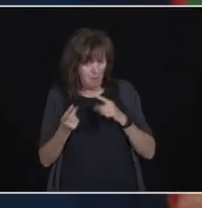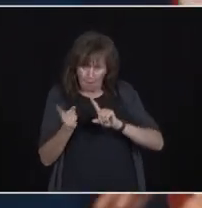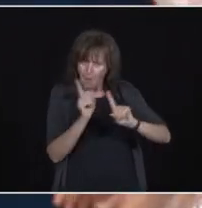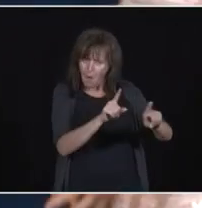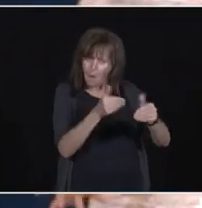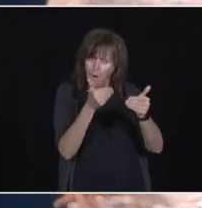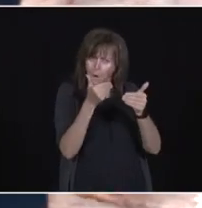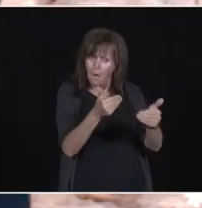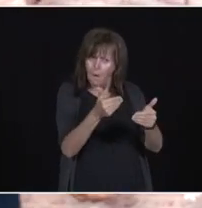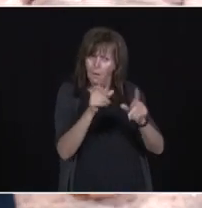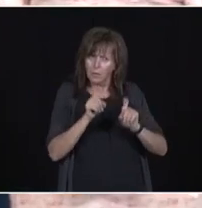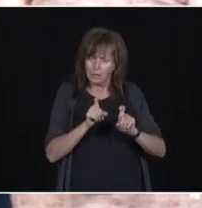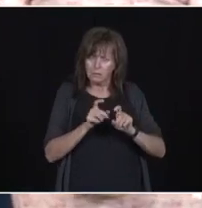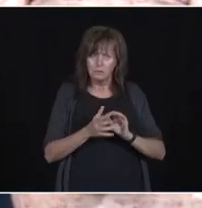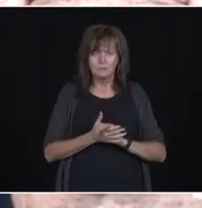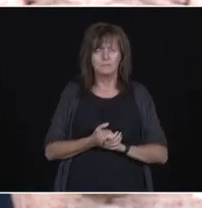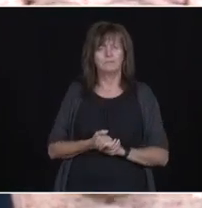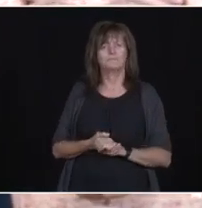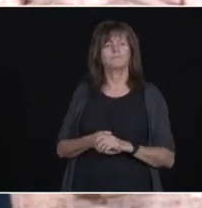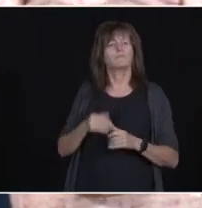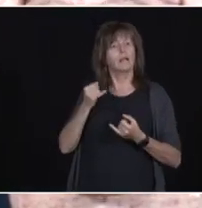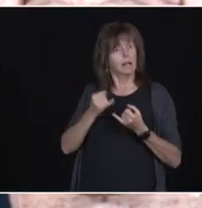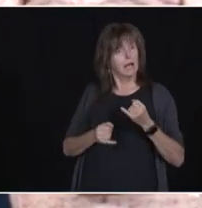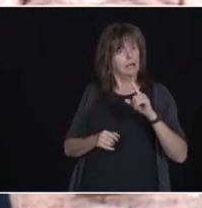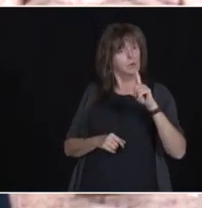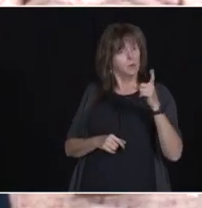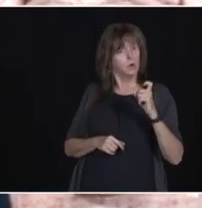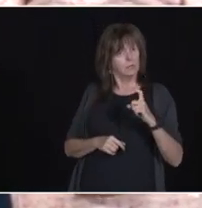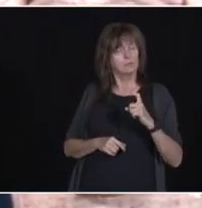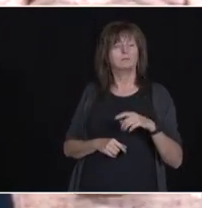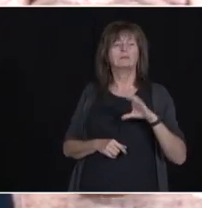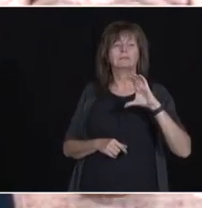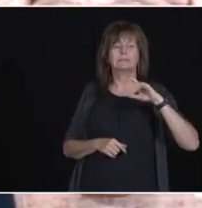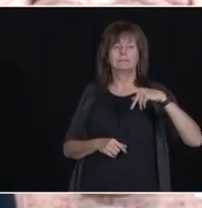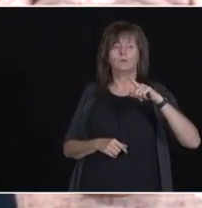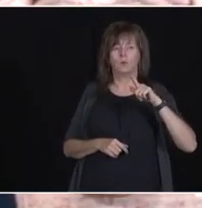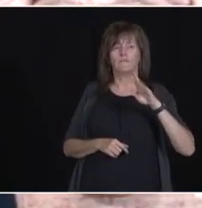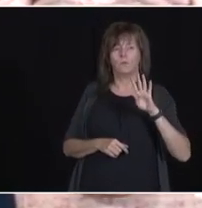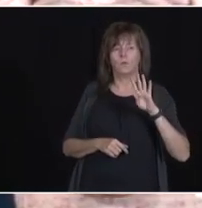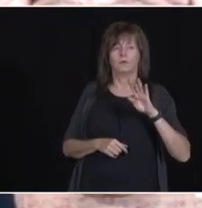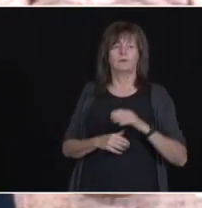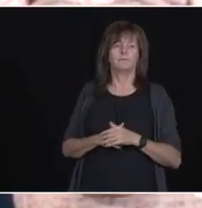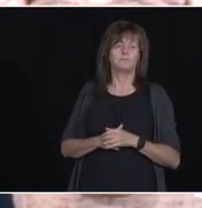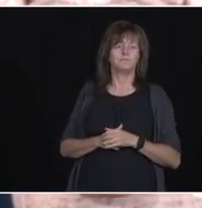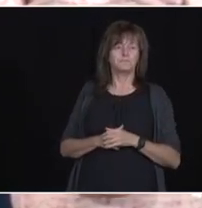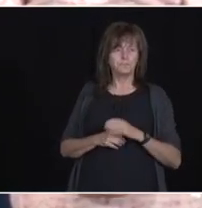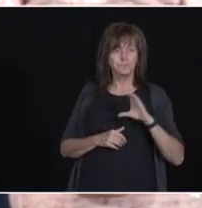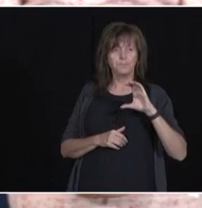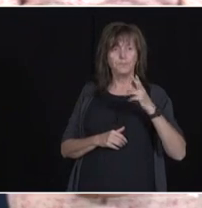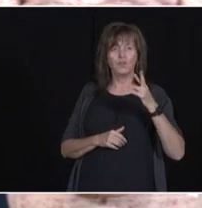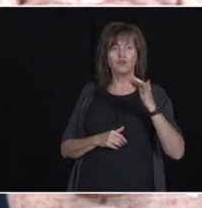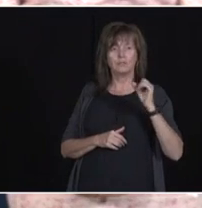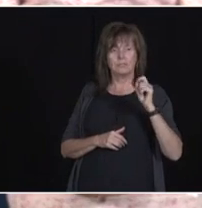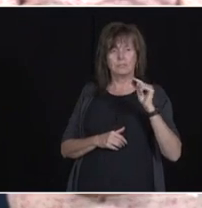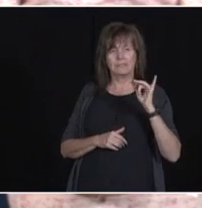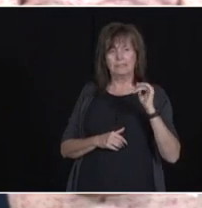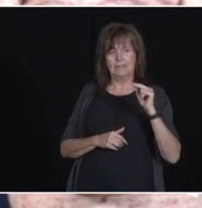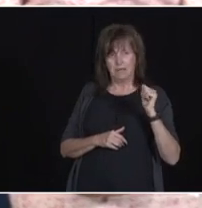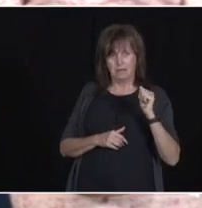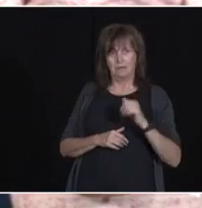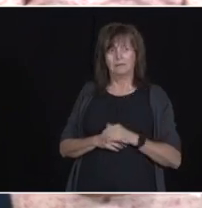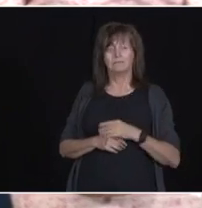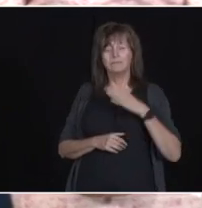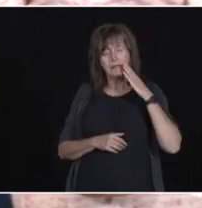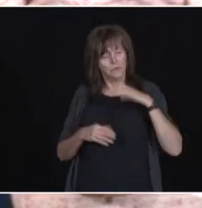from Christina Tenaglia from CP24. Please go ahead. Hi, Christina. Hi, Premier. Hi, Minister. Thank you so much. So, Premier,